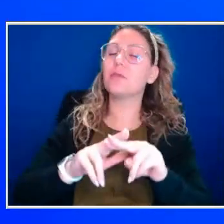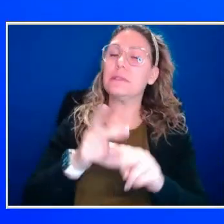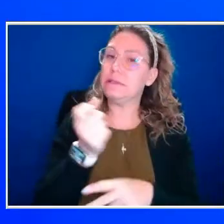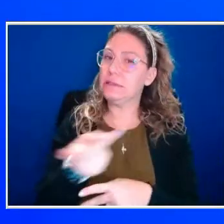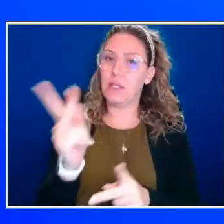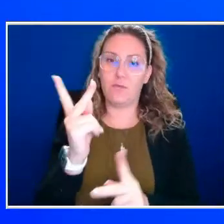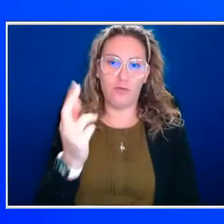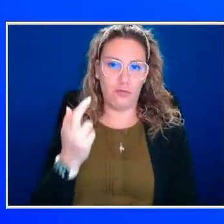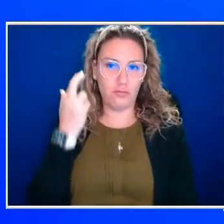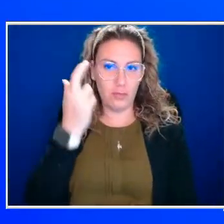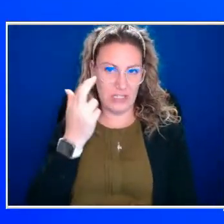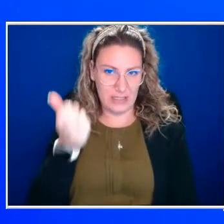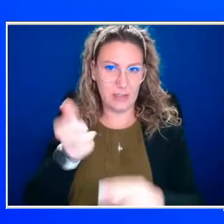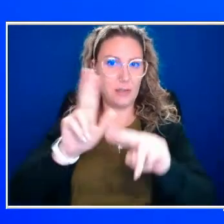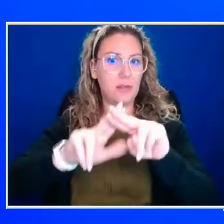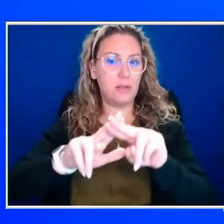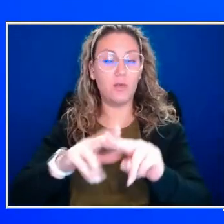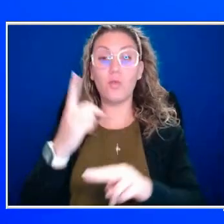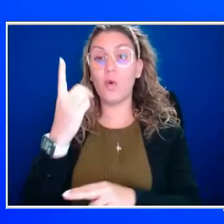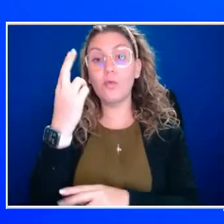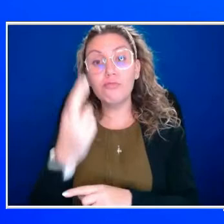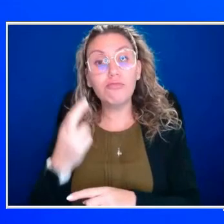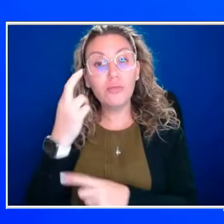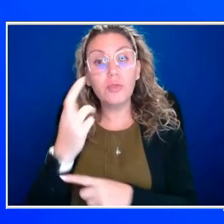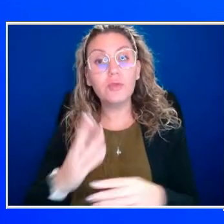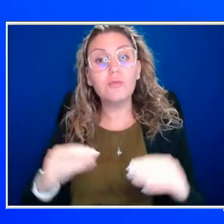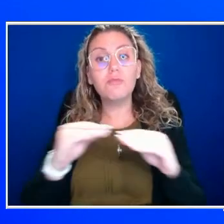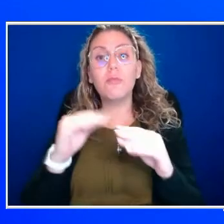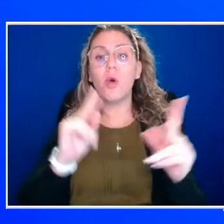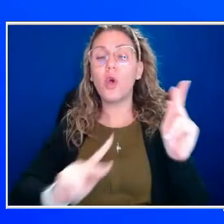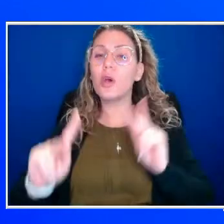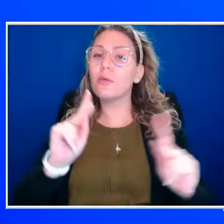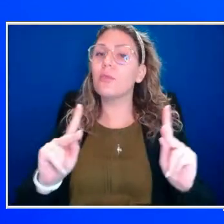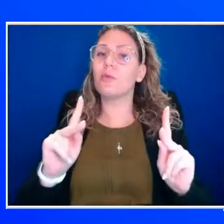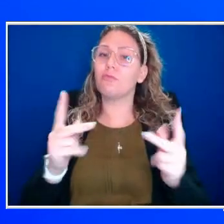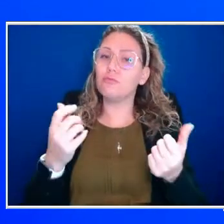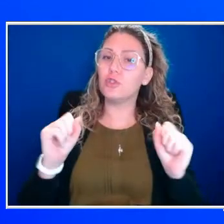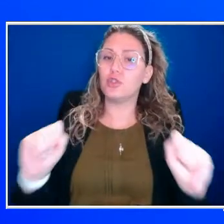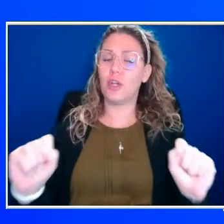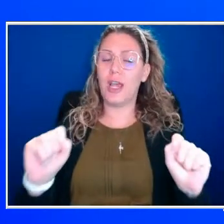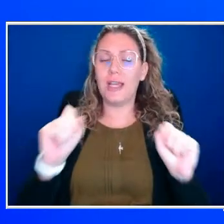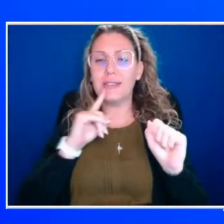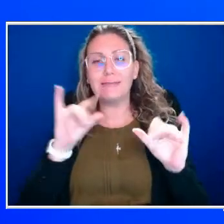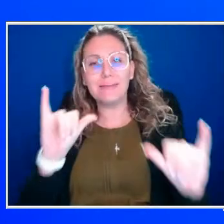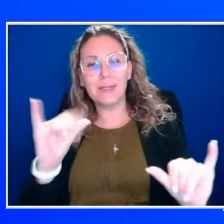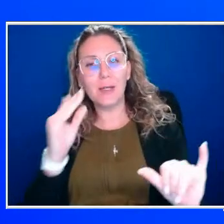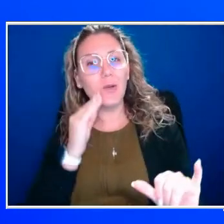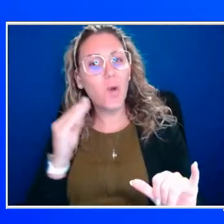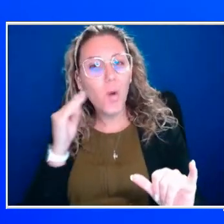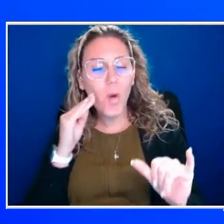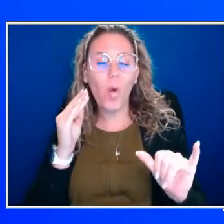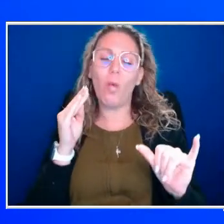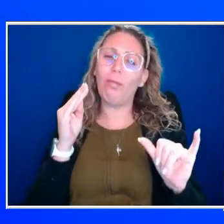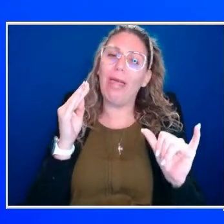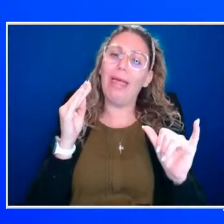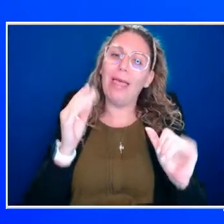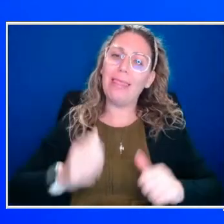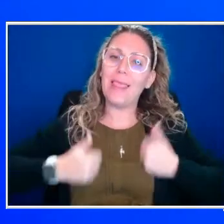is that certainly there are more people that are trying to live at home and living alone and remaining